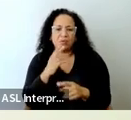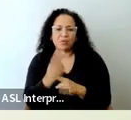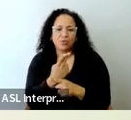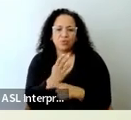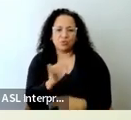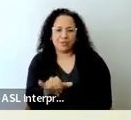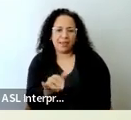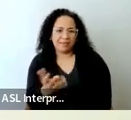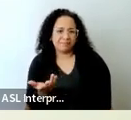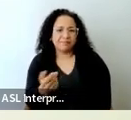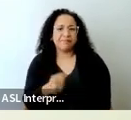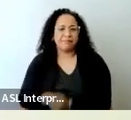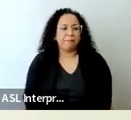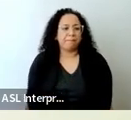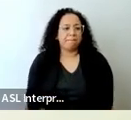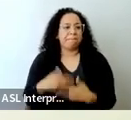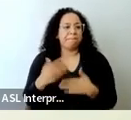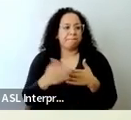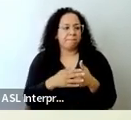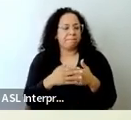slide.